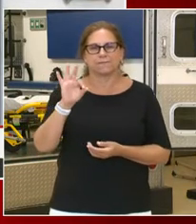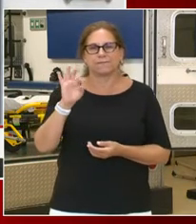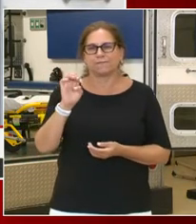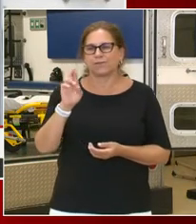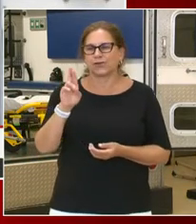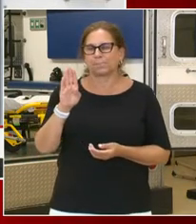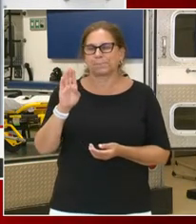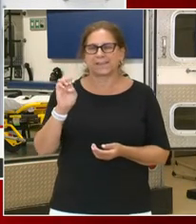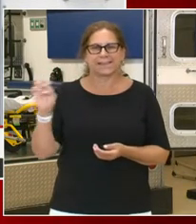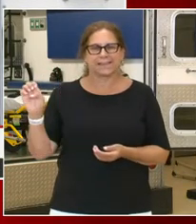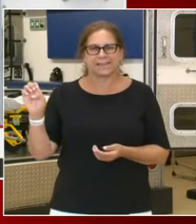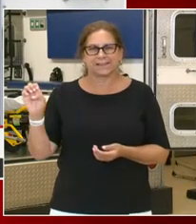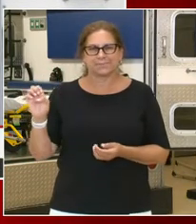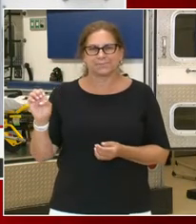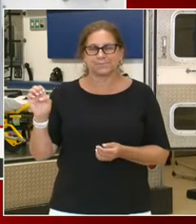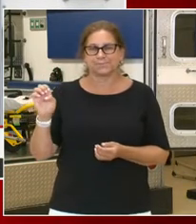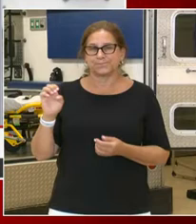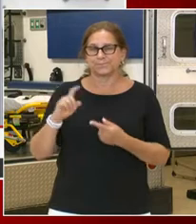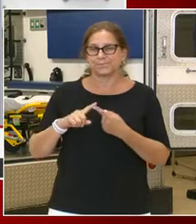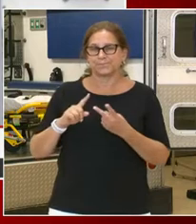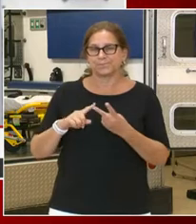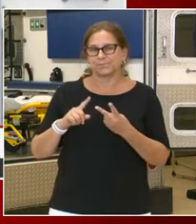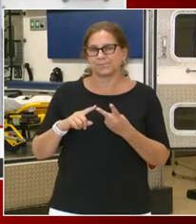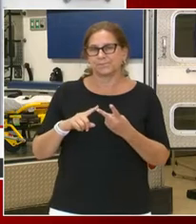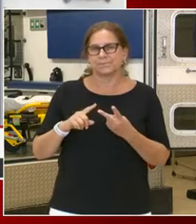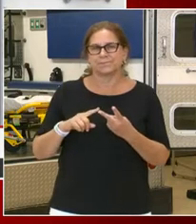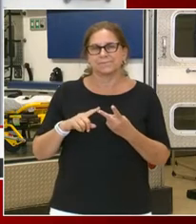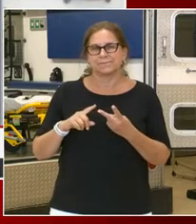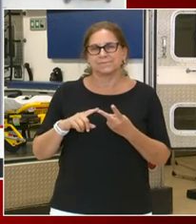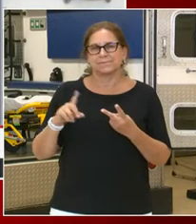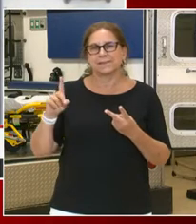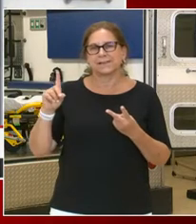Delano Hunter, who is also with us from DPR.